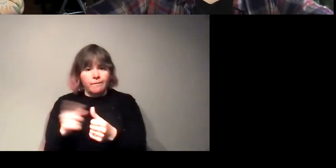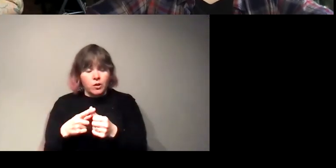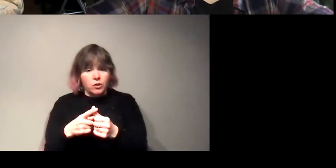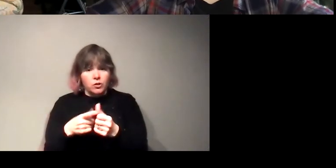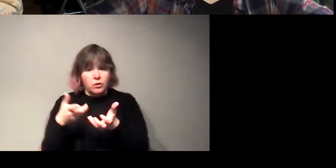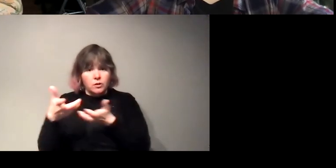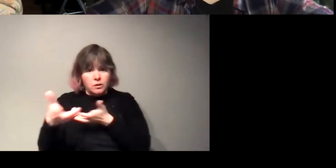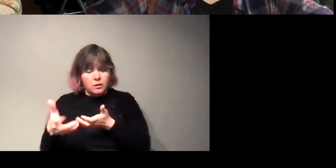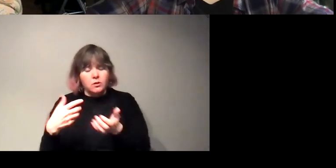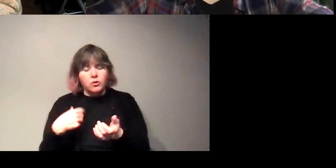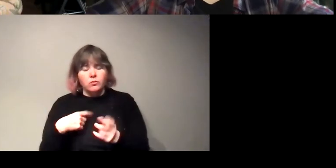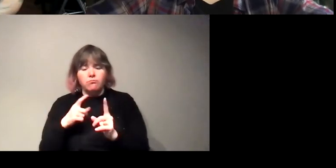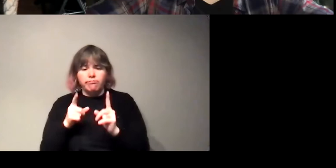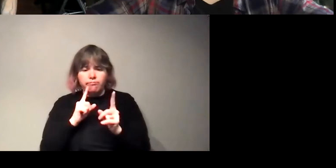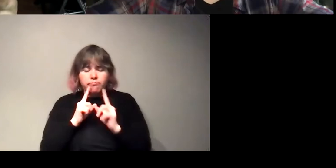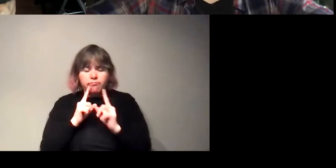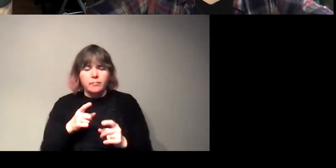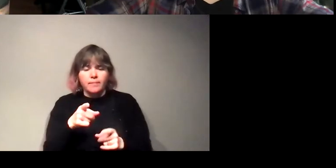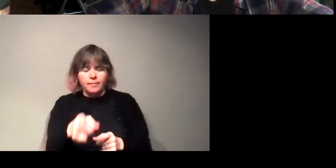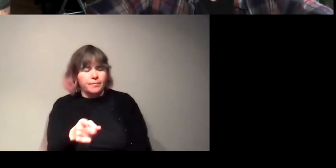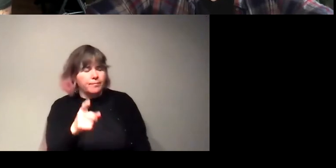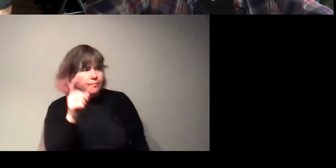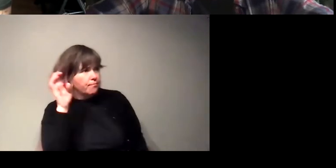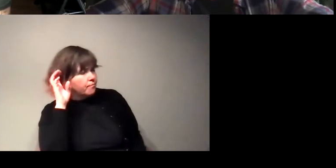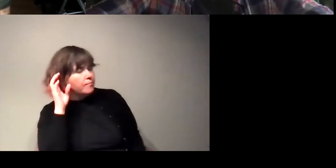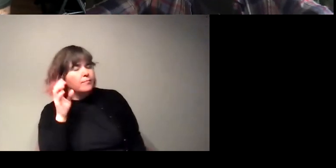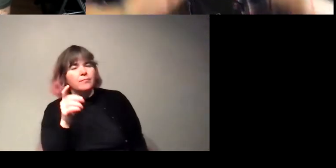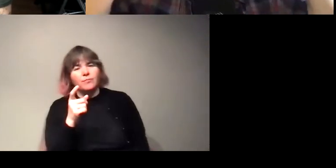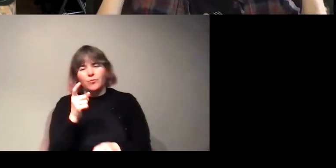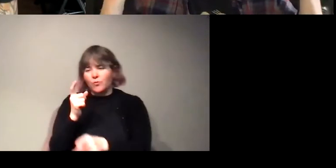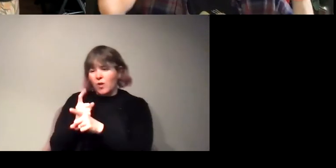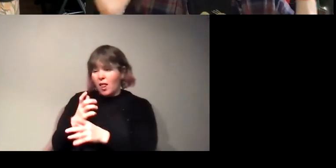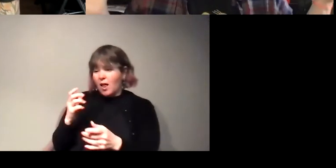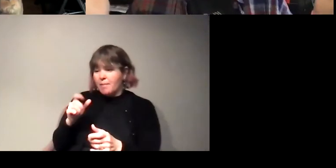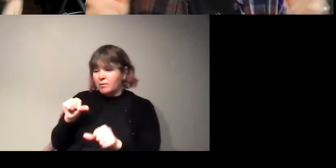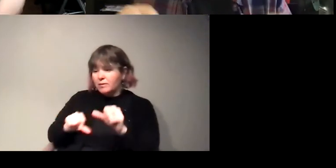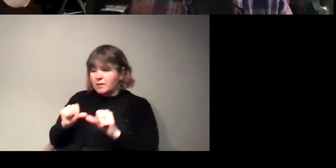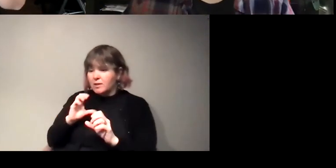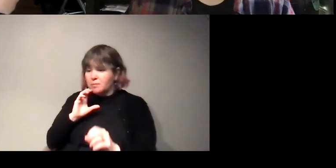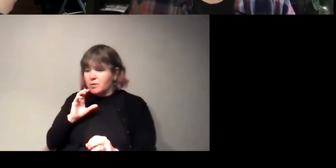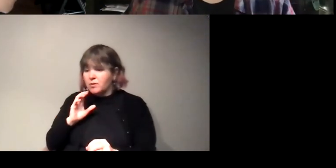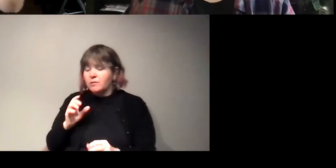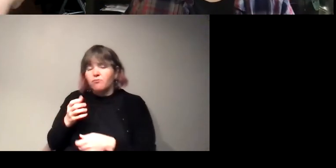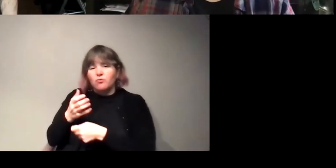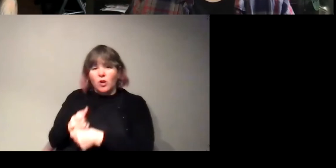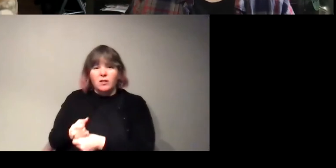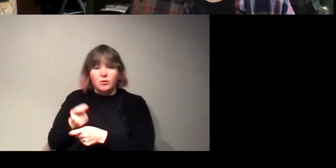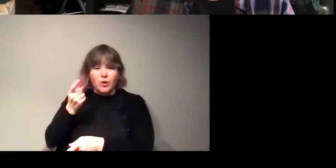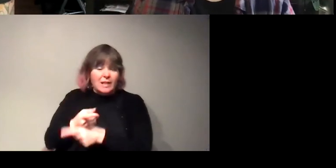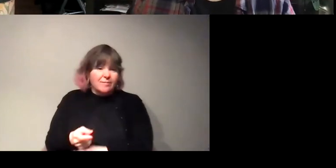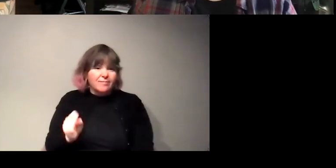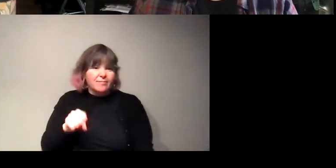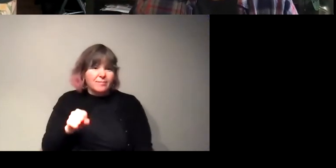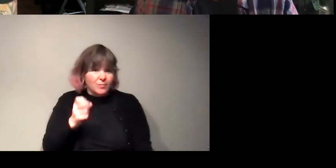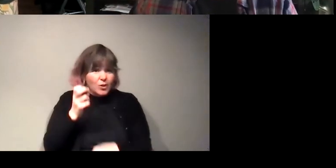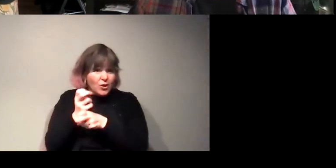to have those conversations and be heard. Yeah. A lot about science communication and any communication all comes down to trust. Yes. It's